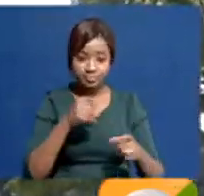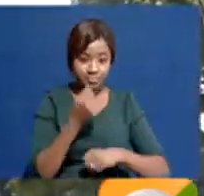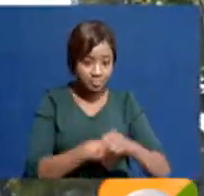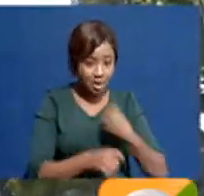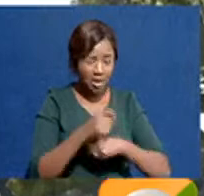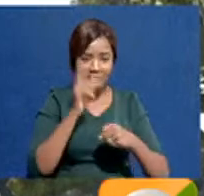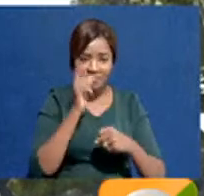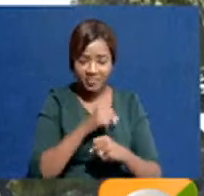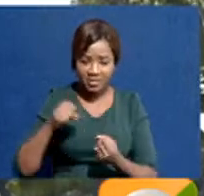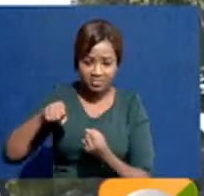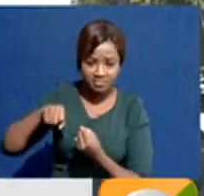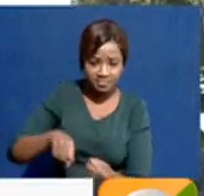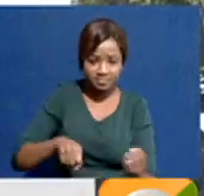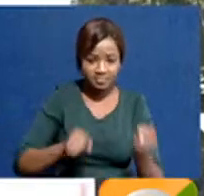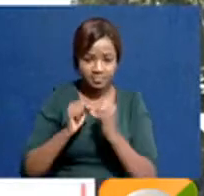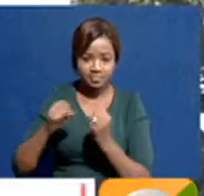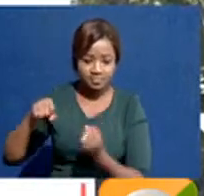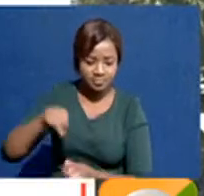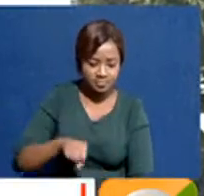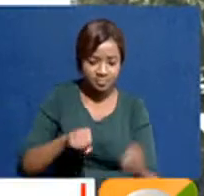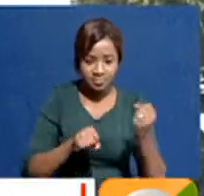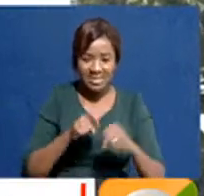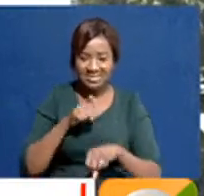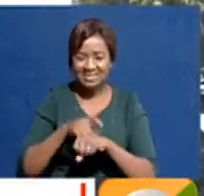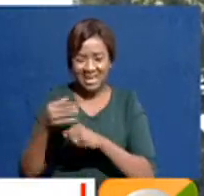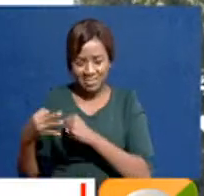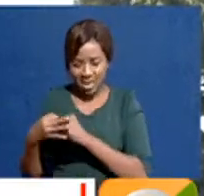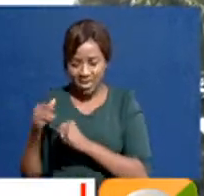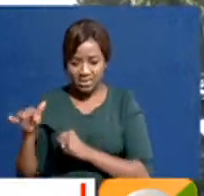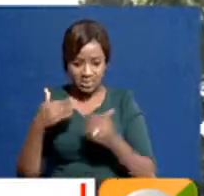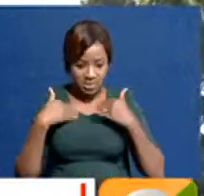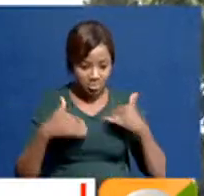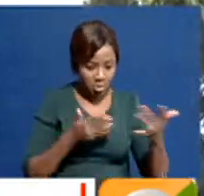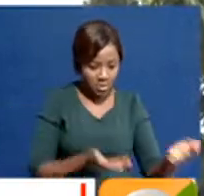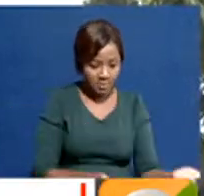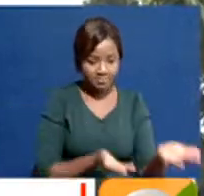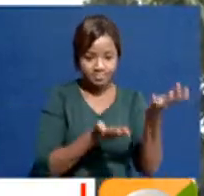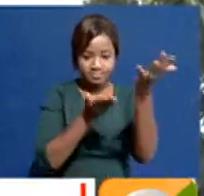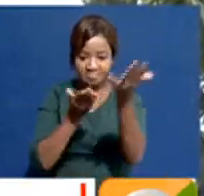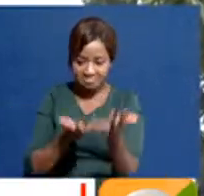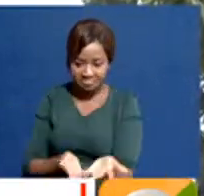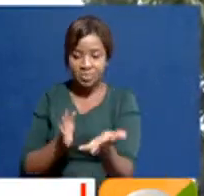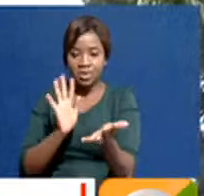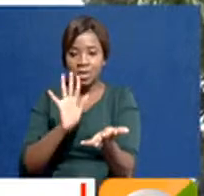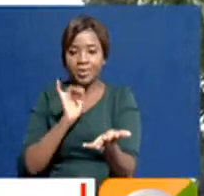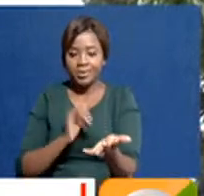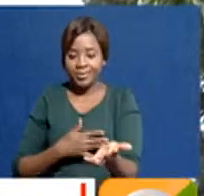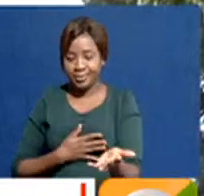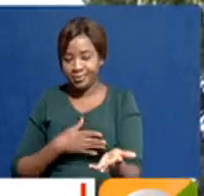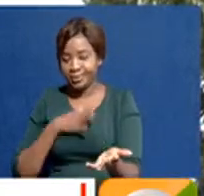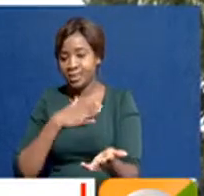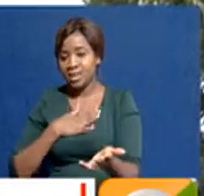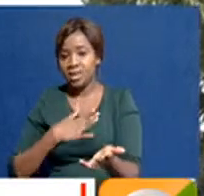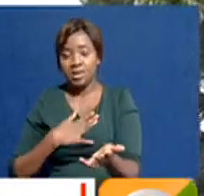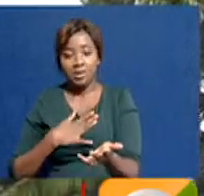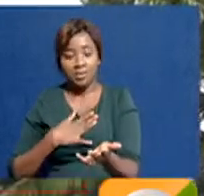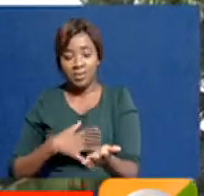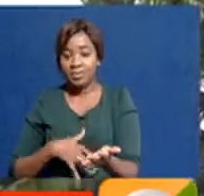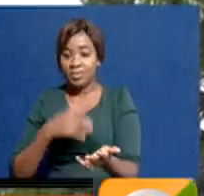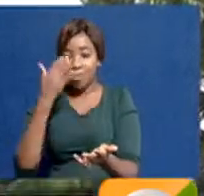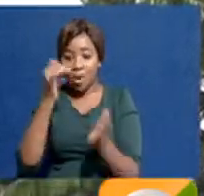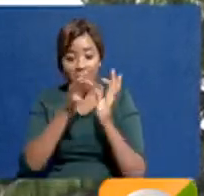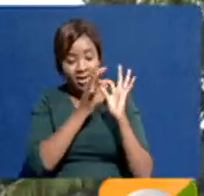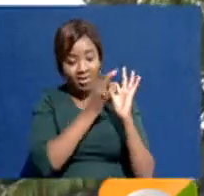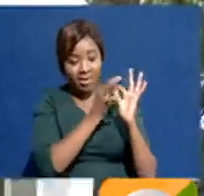mpaka mwendo wa saa 2:30 ndio tumeweza kutoa mwili. Na mwili kwa hakika tumeipata na tumefurahia sana sababu mira ya